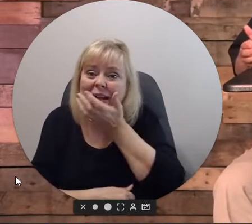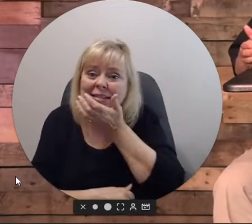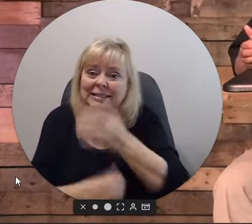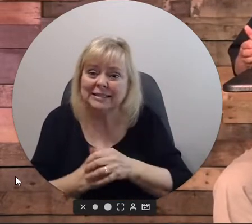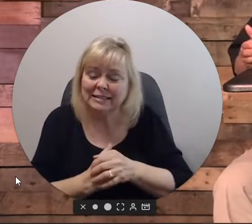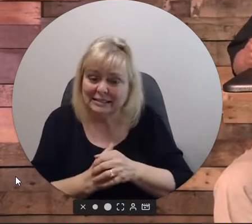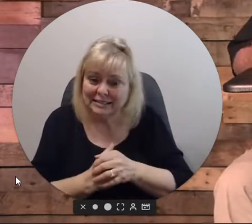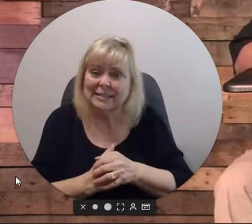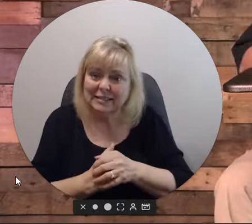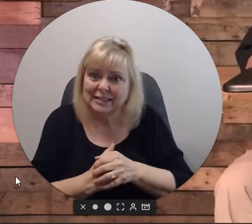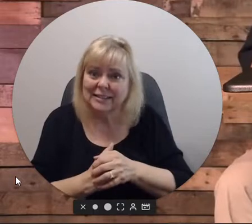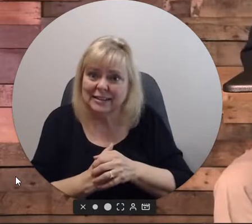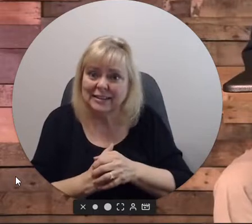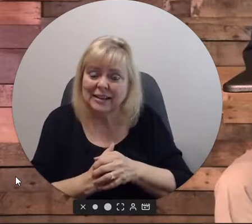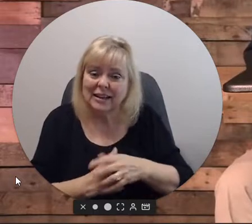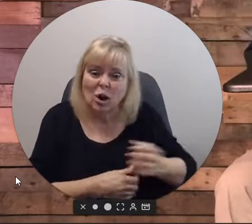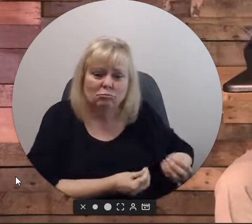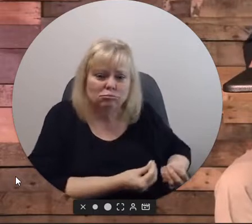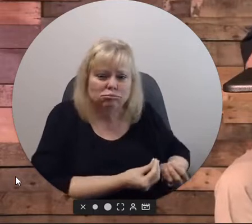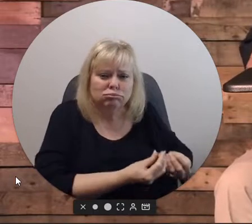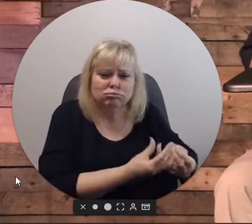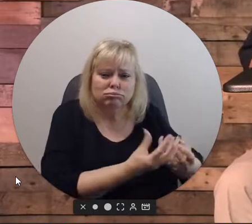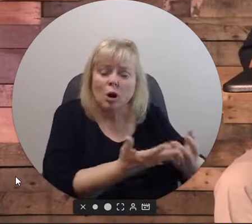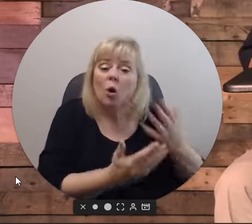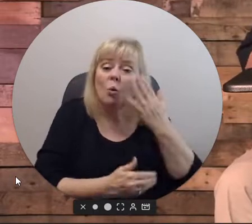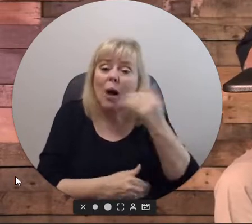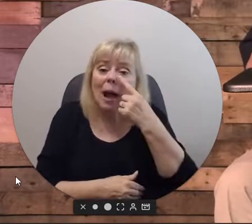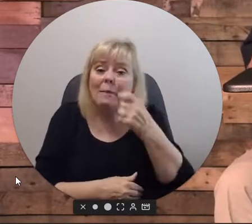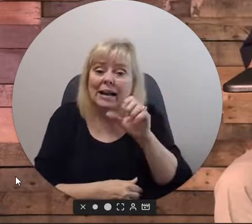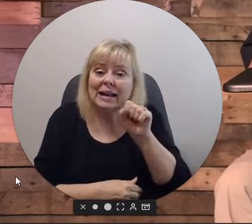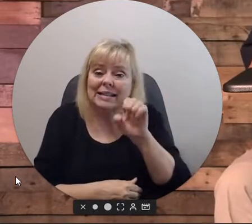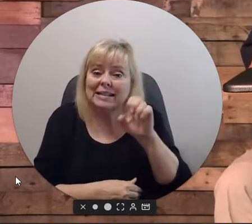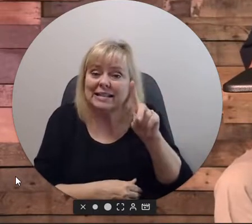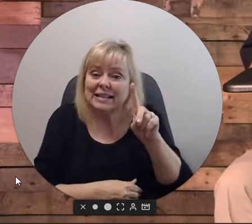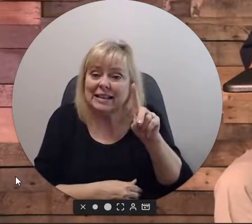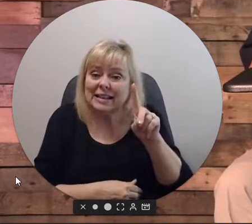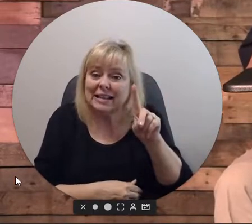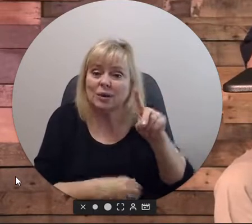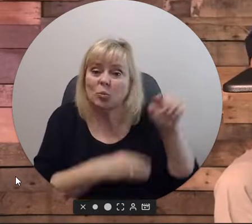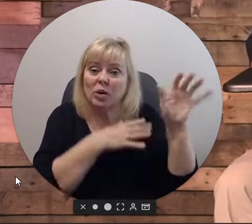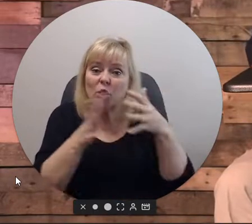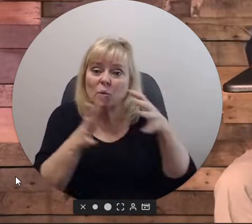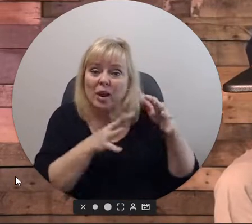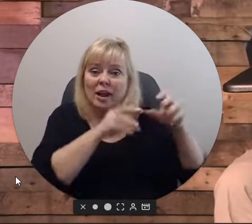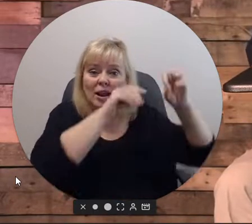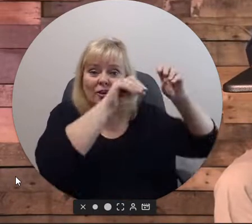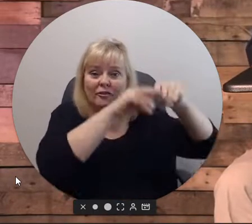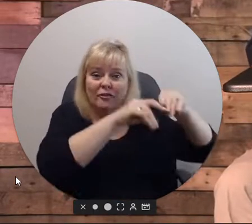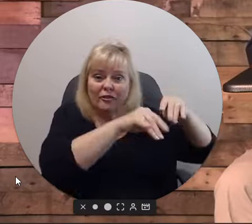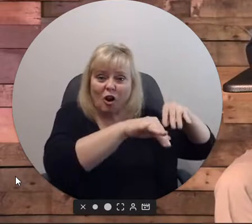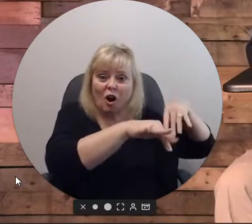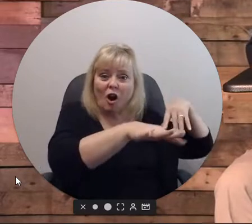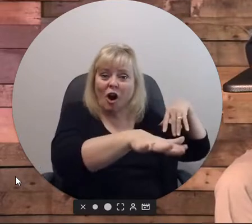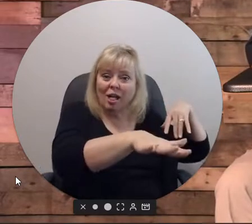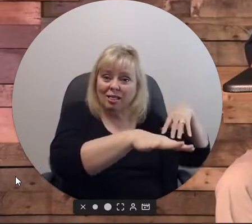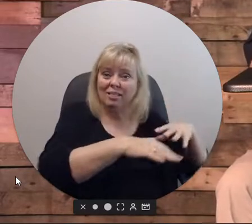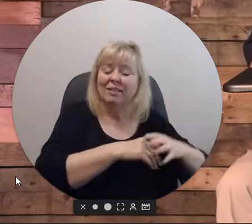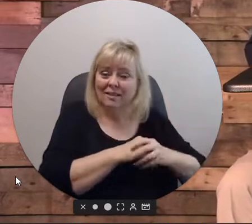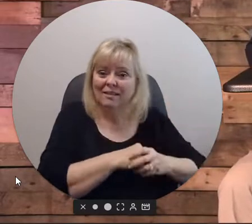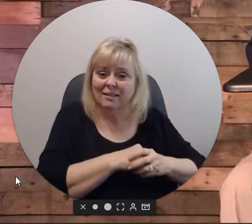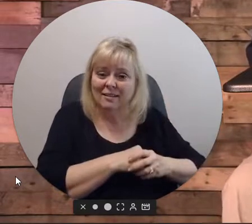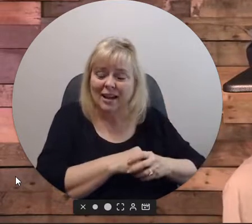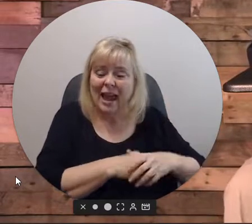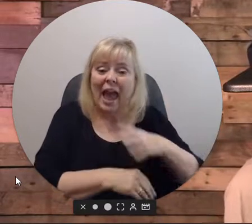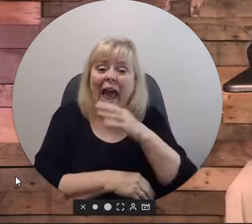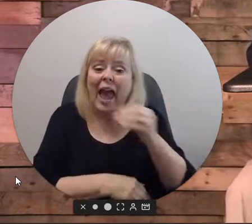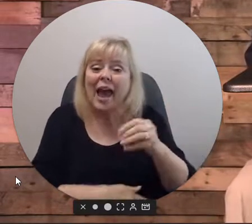That's because seeds have fallen, blown in on the wind, fallen along his route, and they've been inadvertently